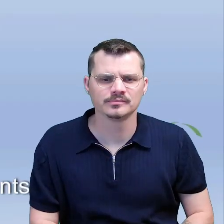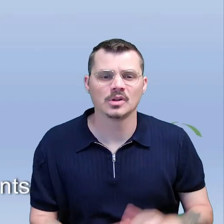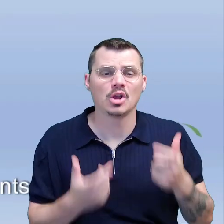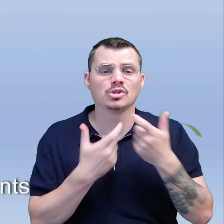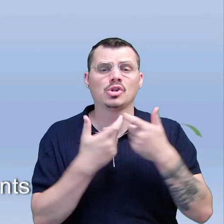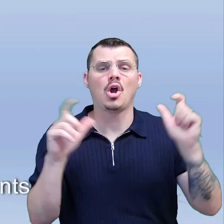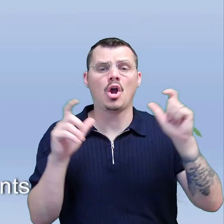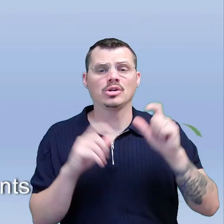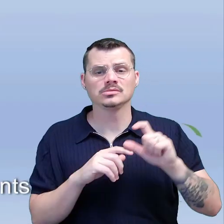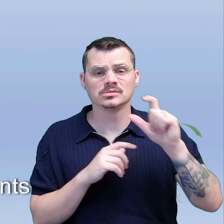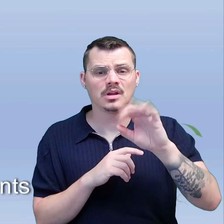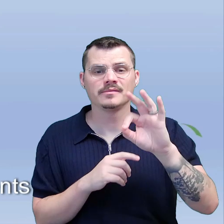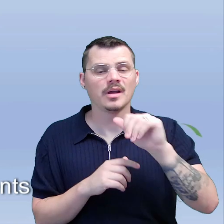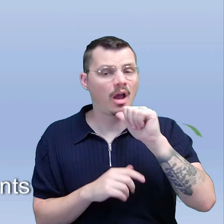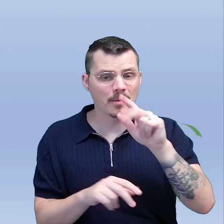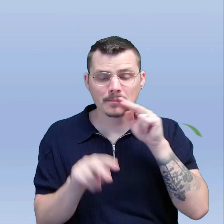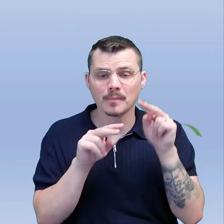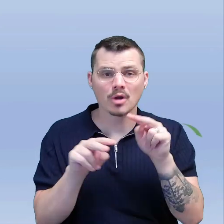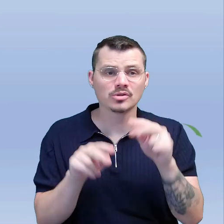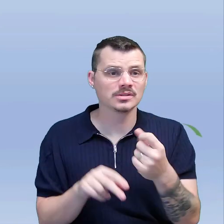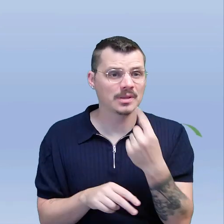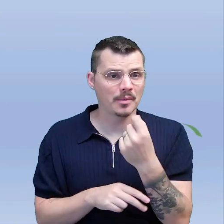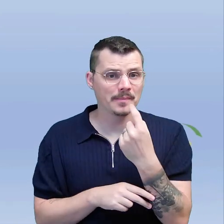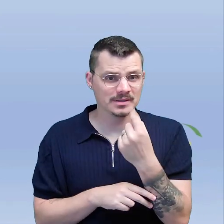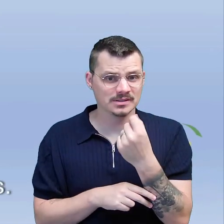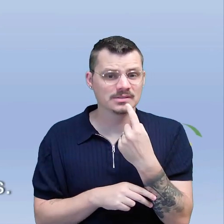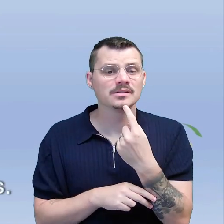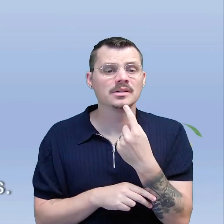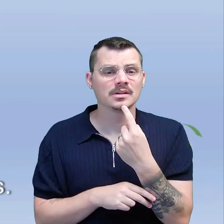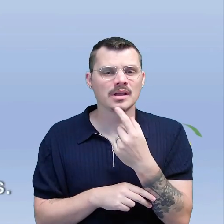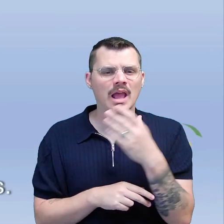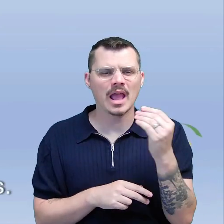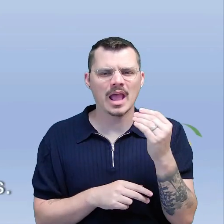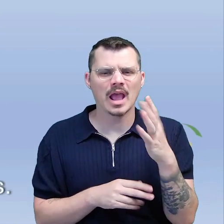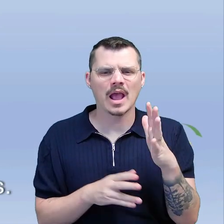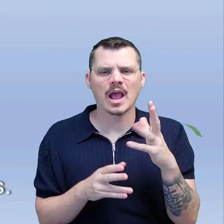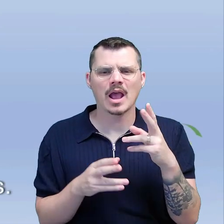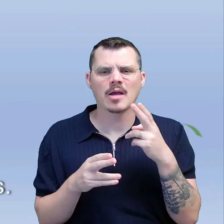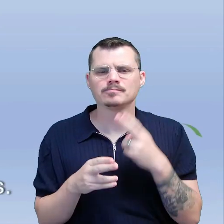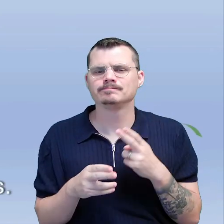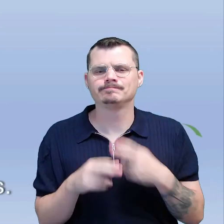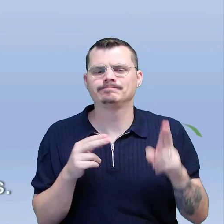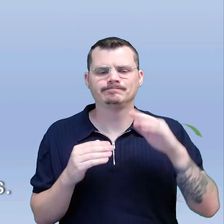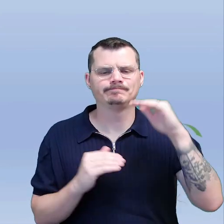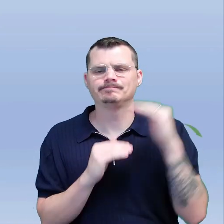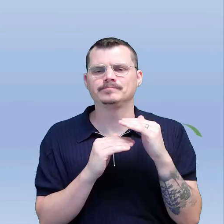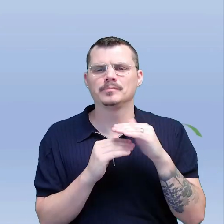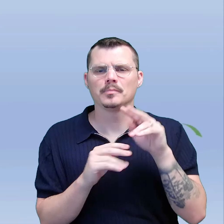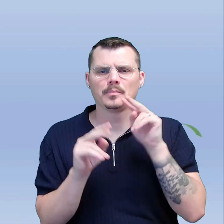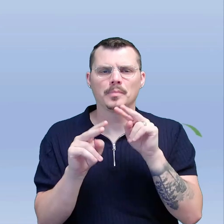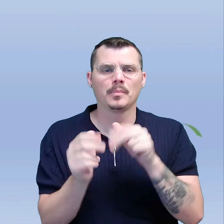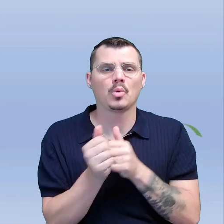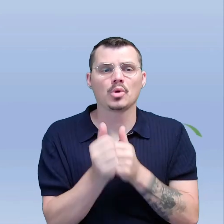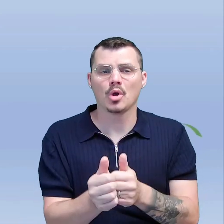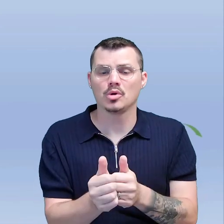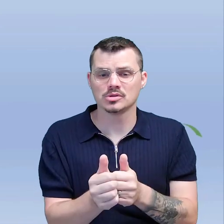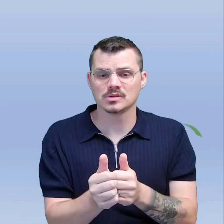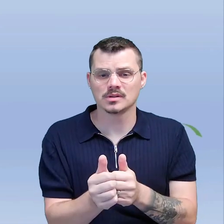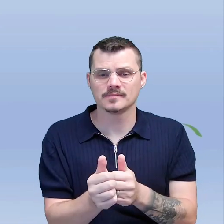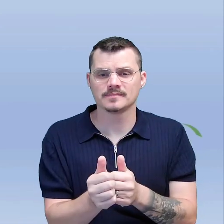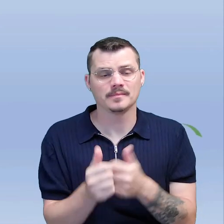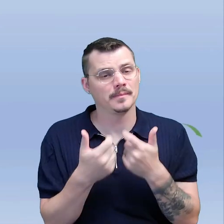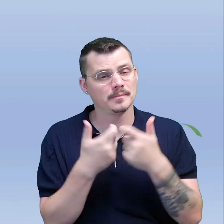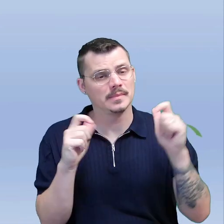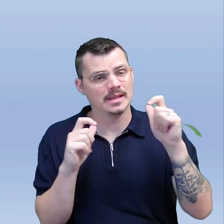Large quantities of unmonitored supplements and abbreviation of monitoring protocols. Very, very,